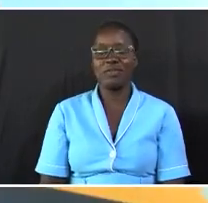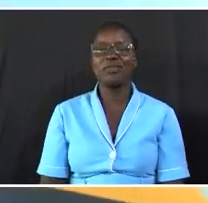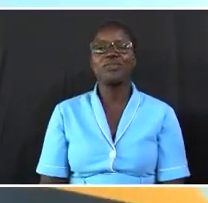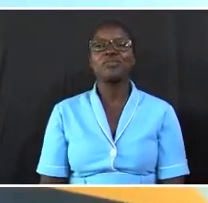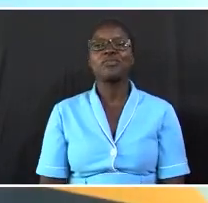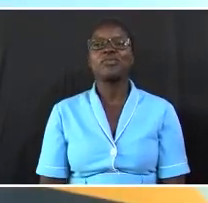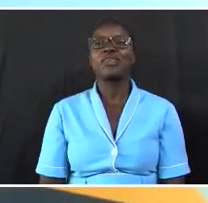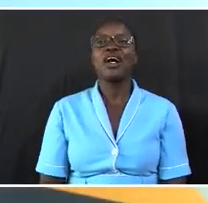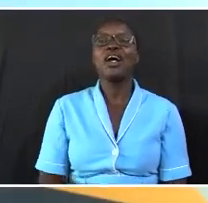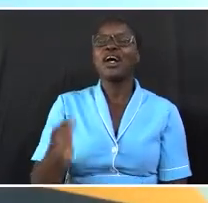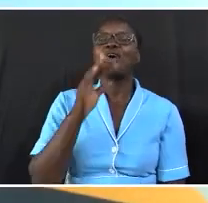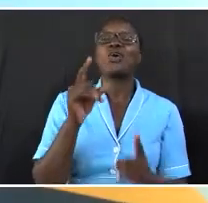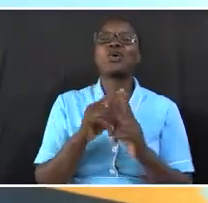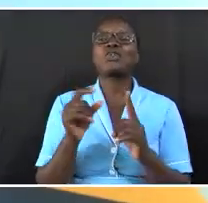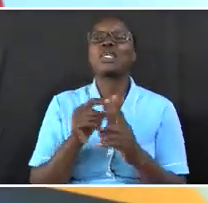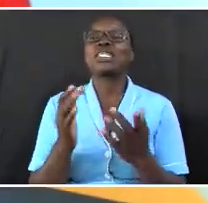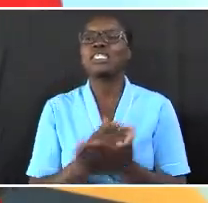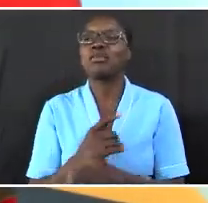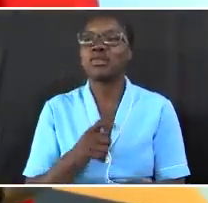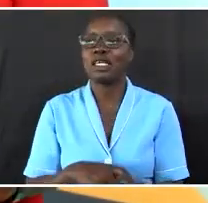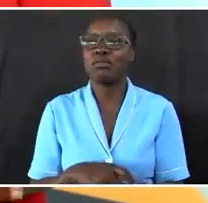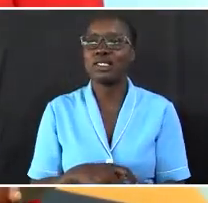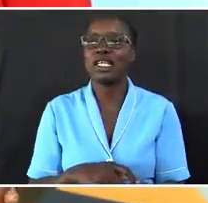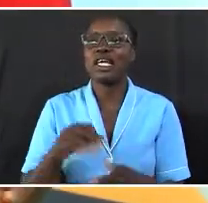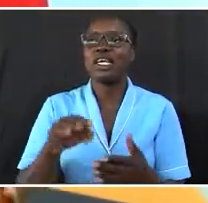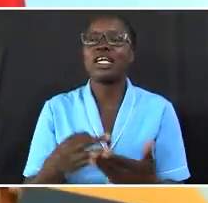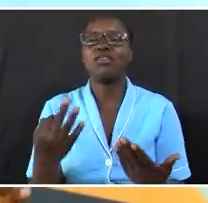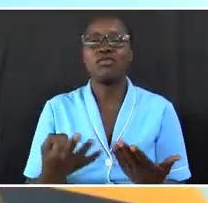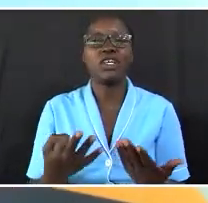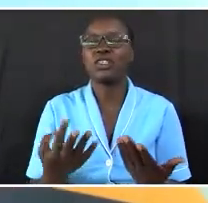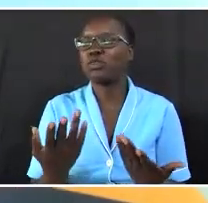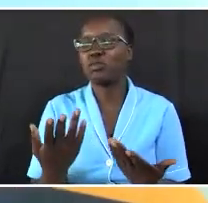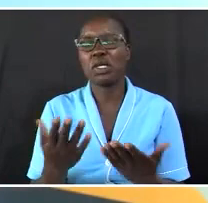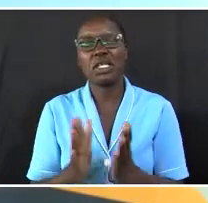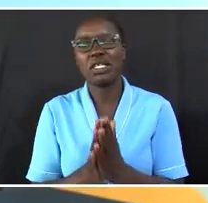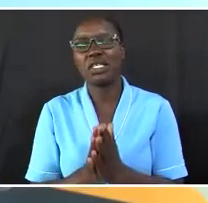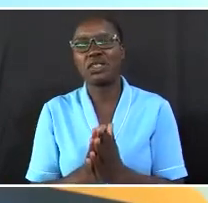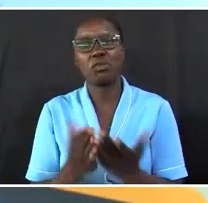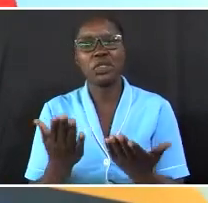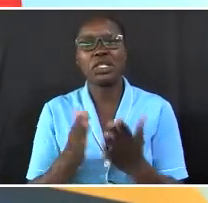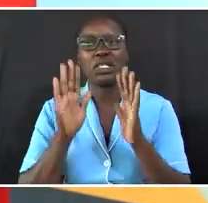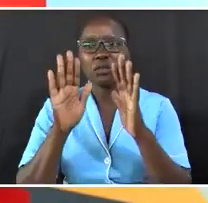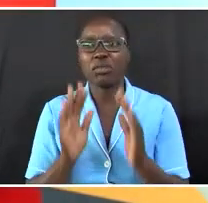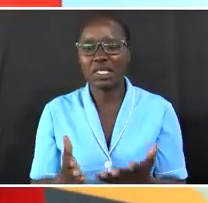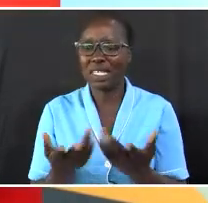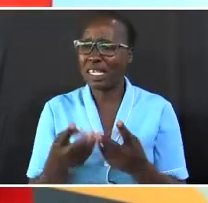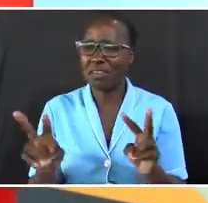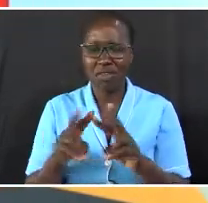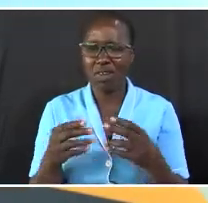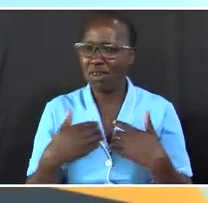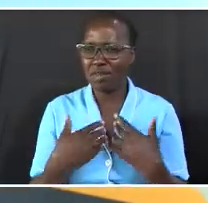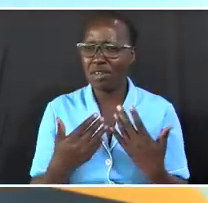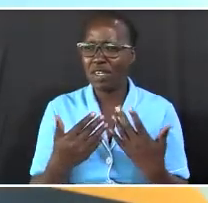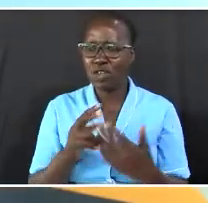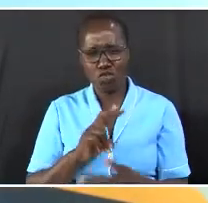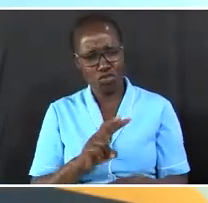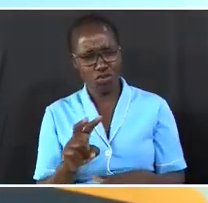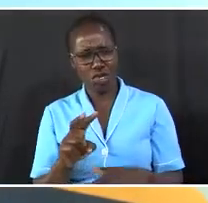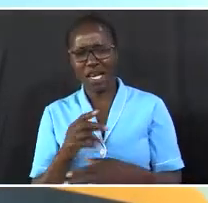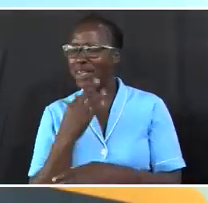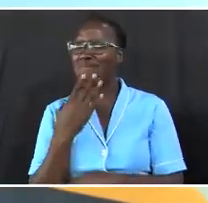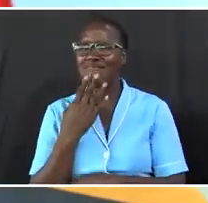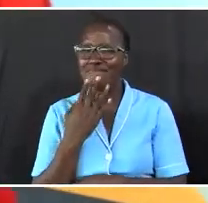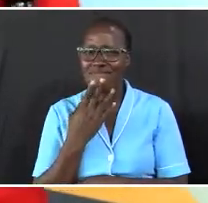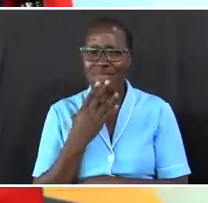God's word sometimes can fail to make sense. Yeah? And you look at it and you wonder. When he says